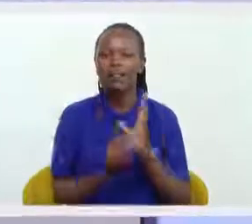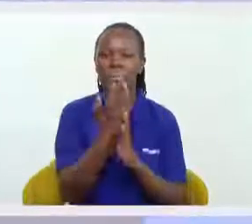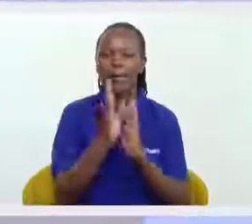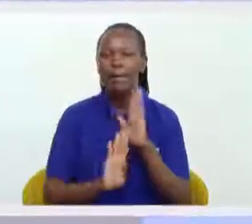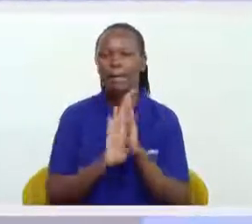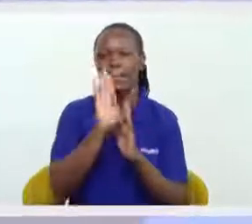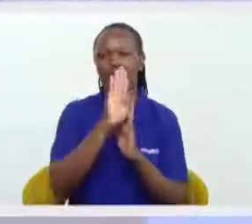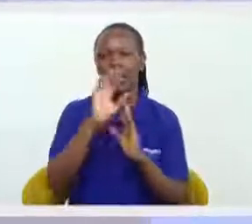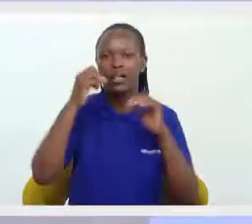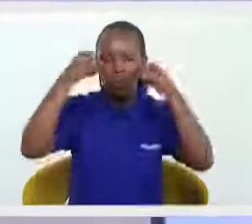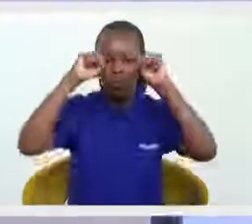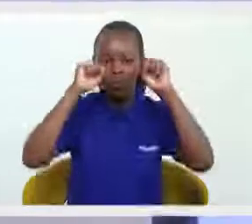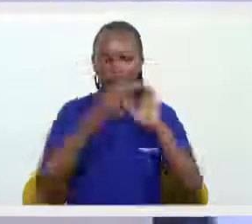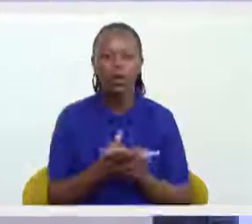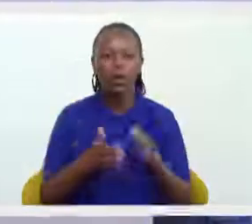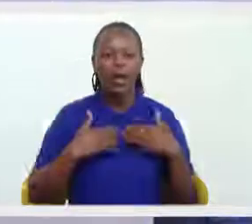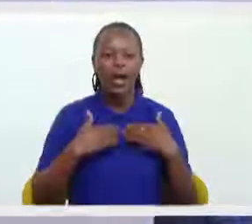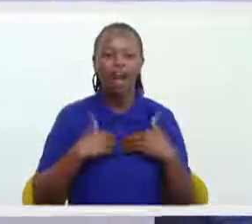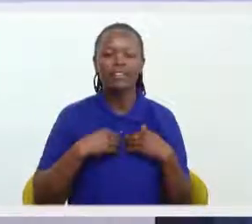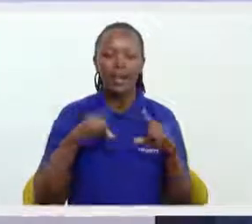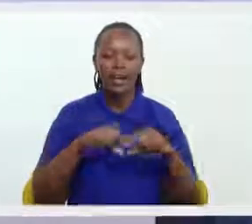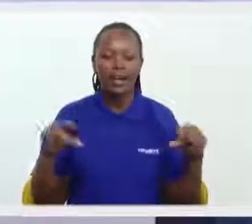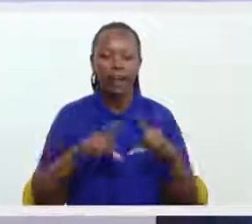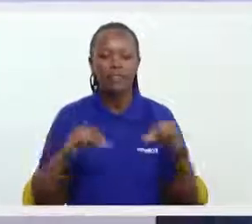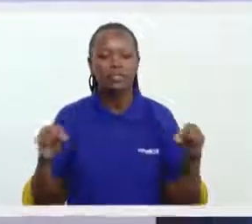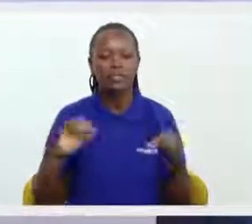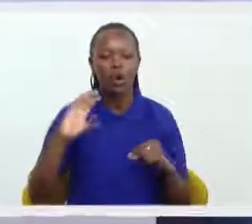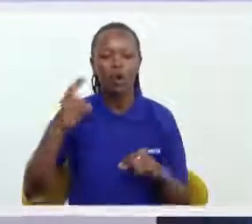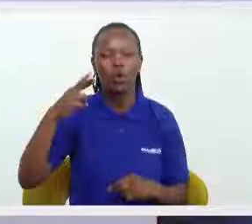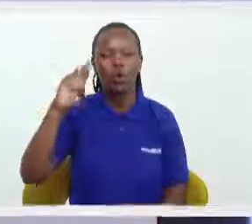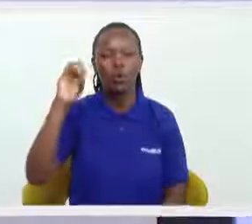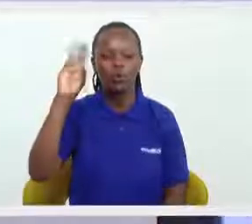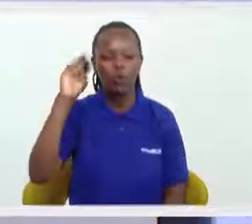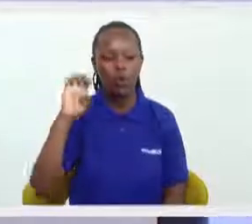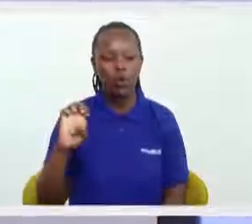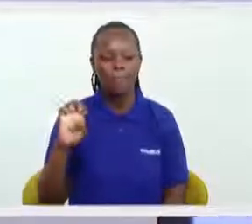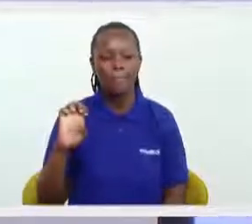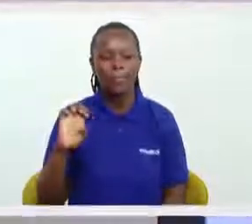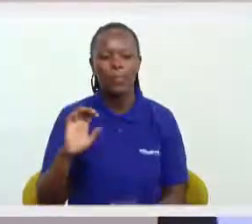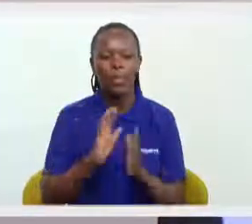cover Captions, Chrome, Chromebook, and Android.